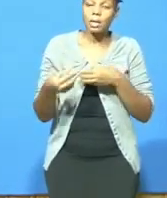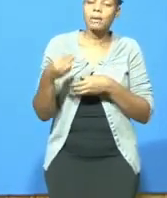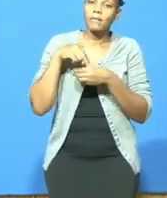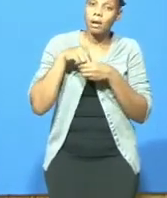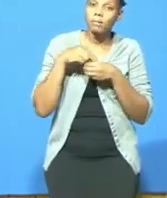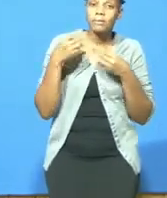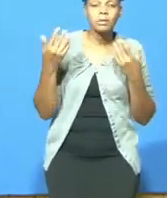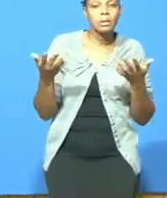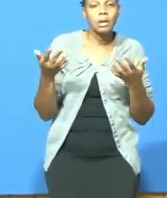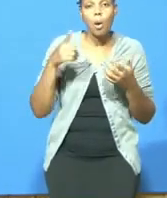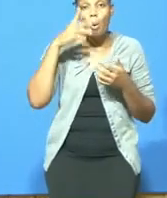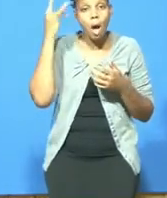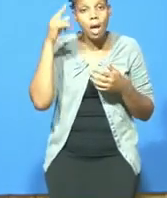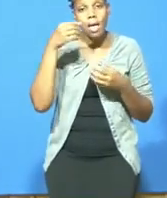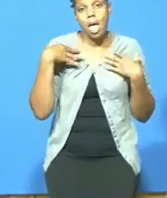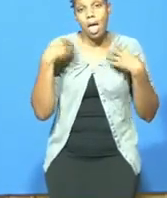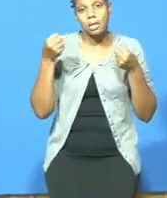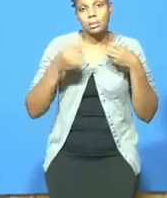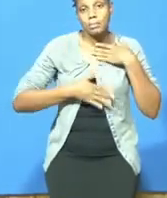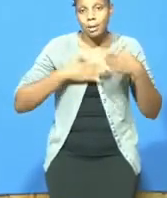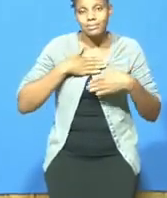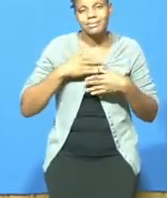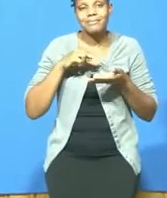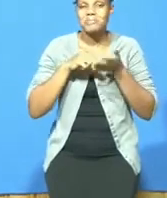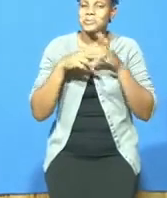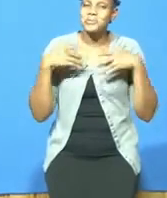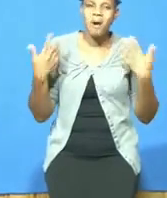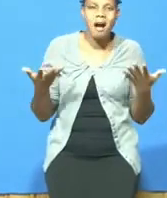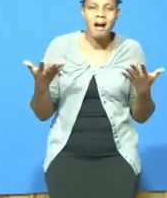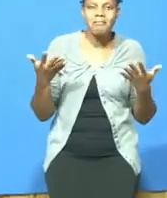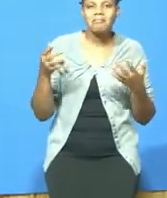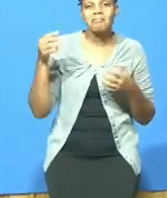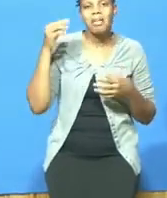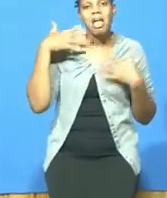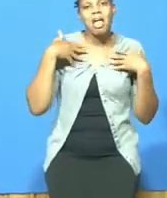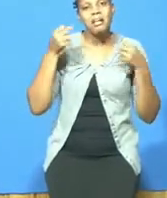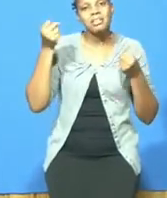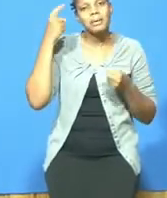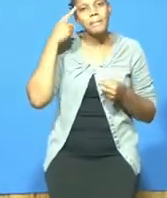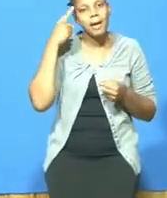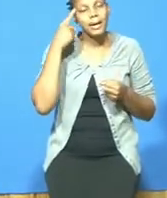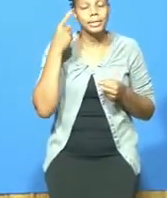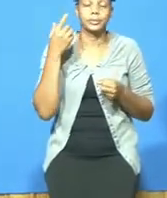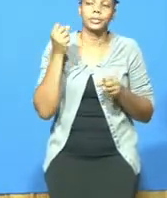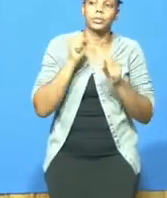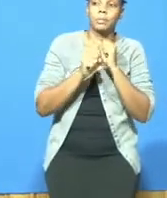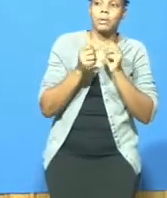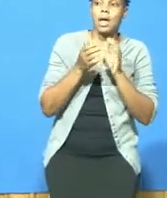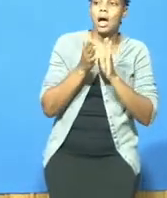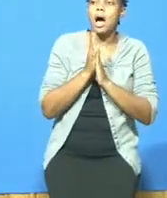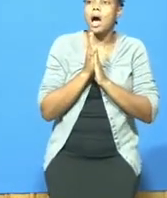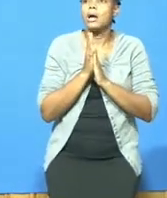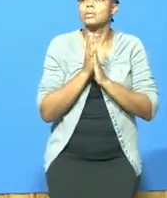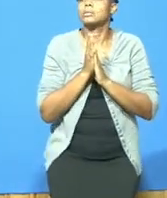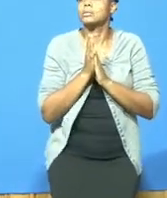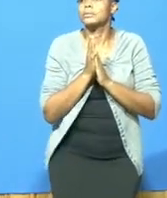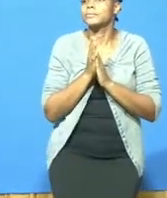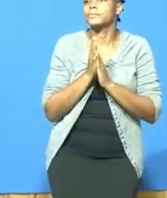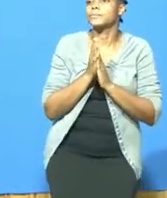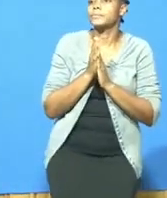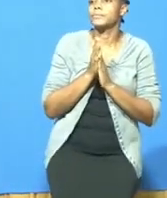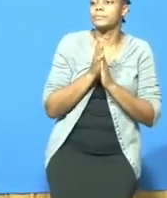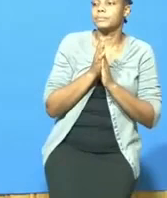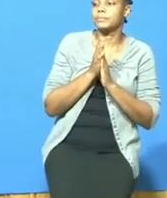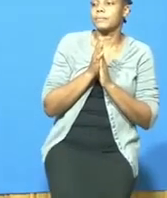because healthy body means healthy minds. So just asking persons to